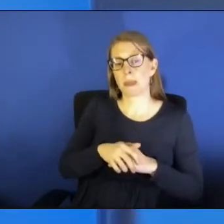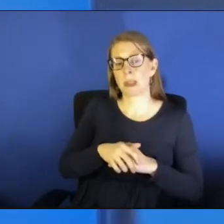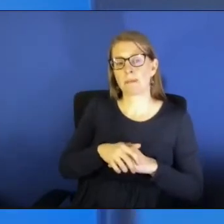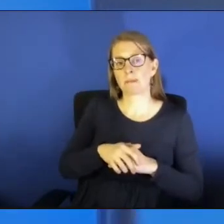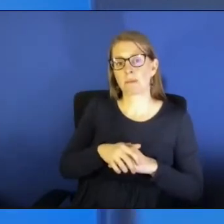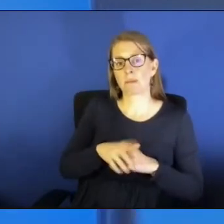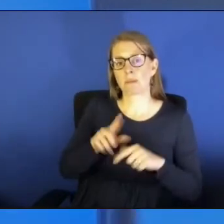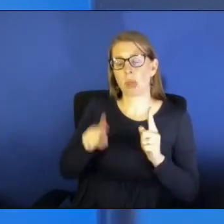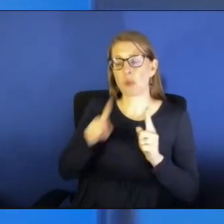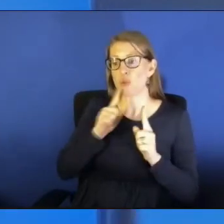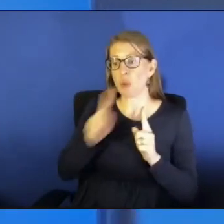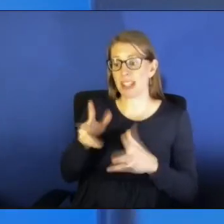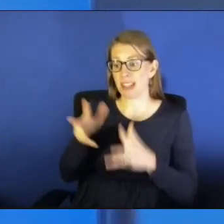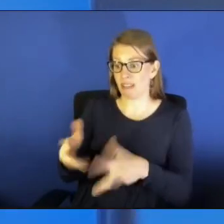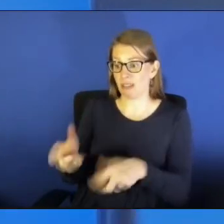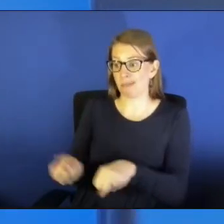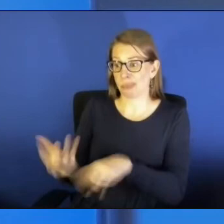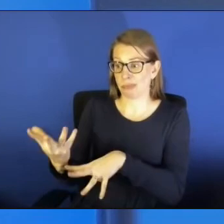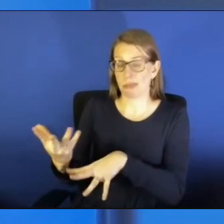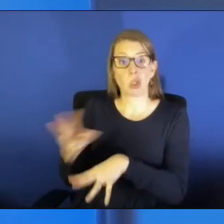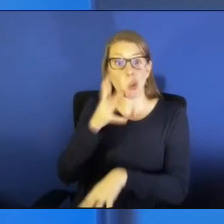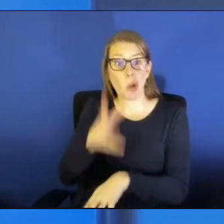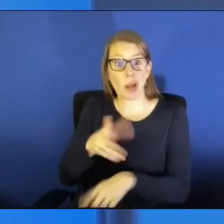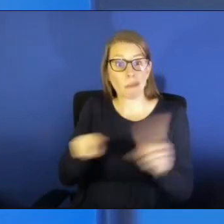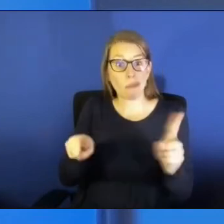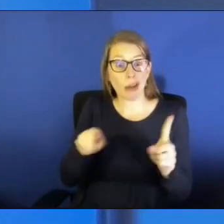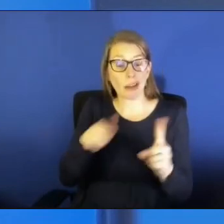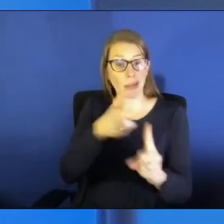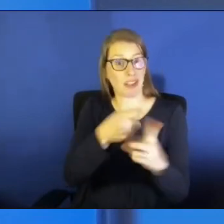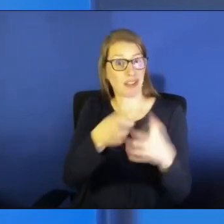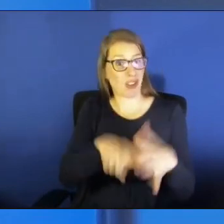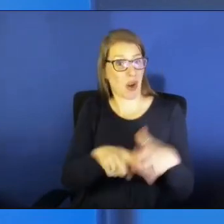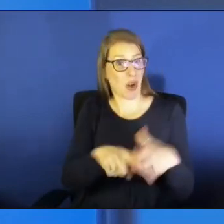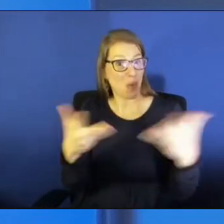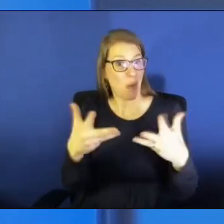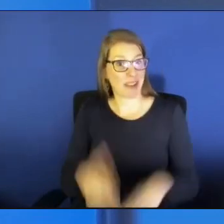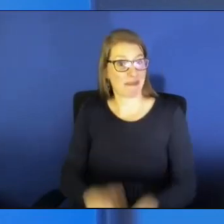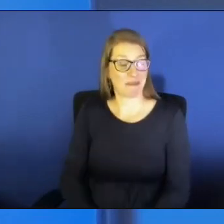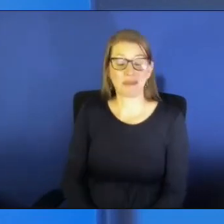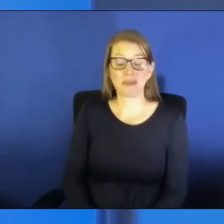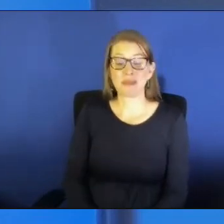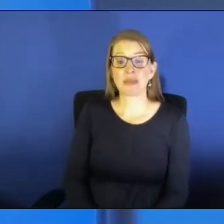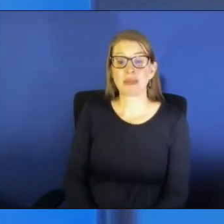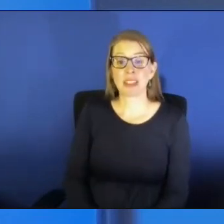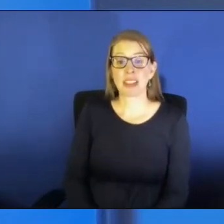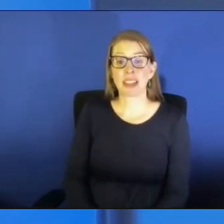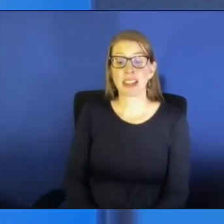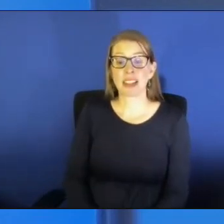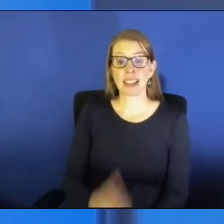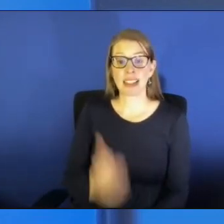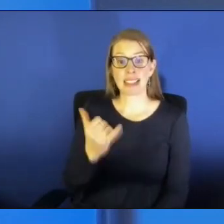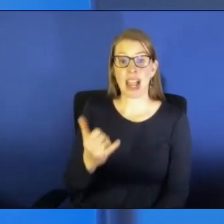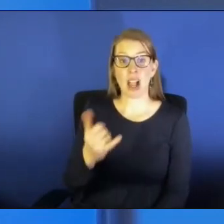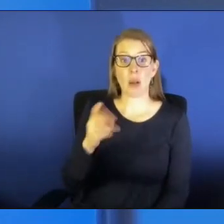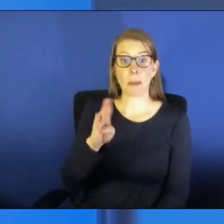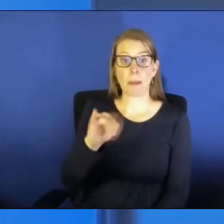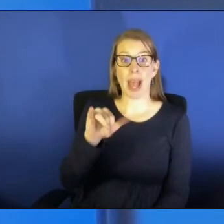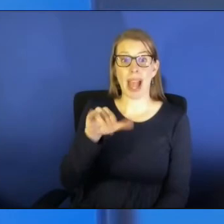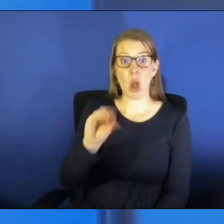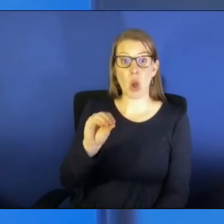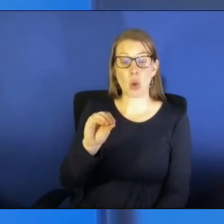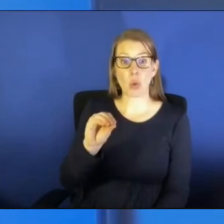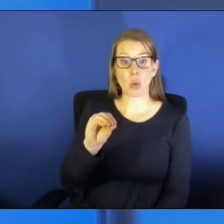out. And what Dr. Doolittle has started is now with the biospecimen bank is all of that tissue gets